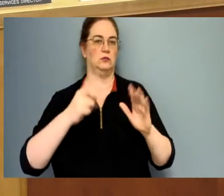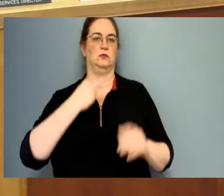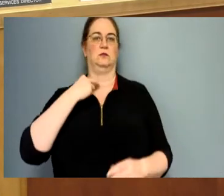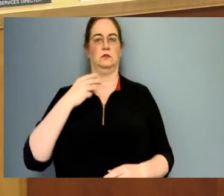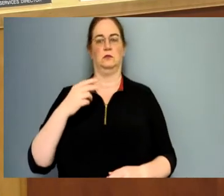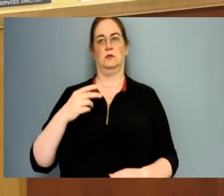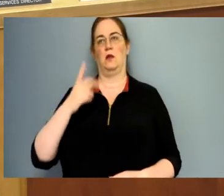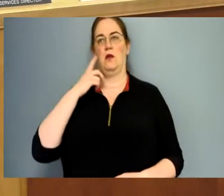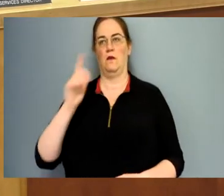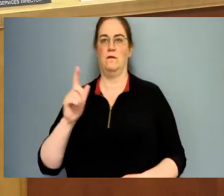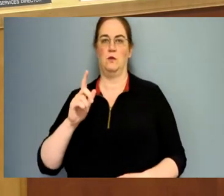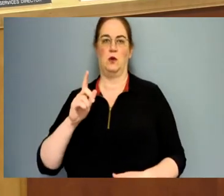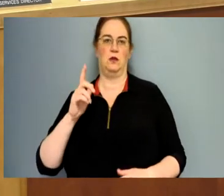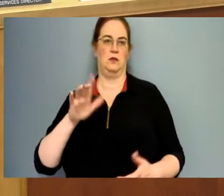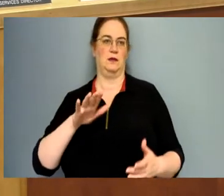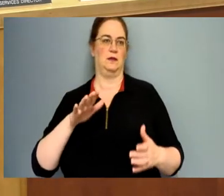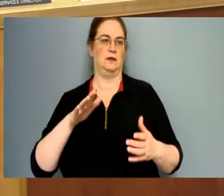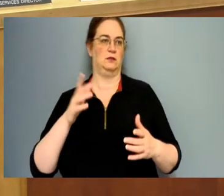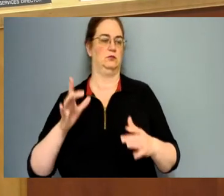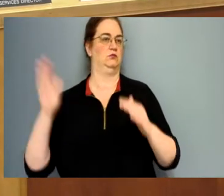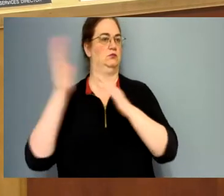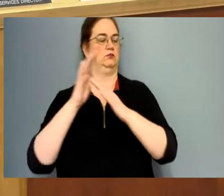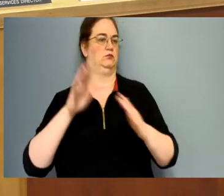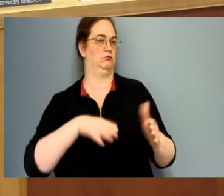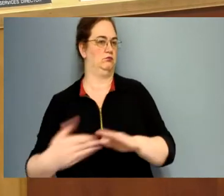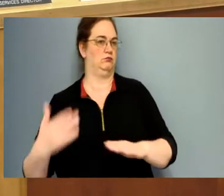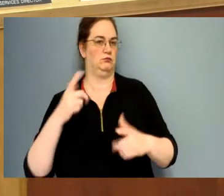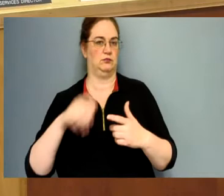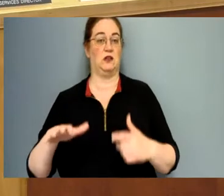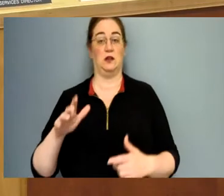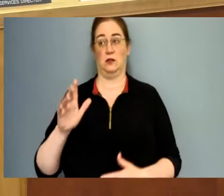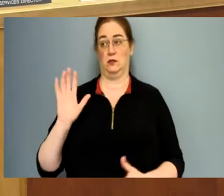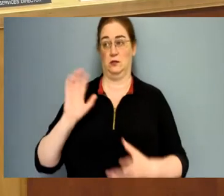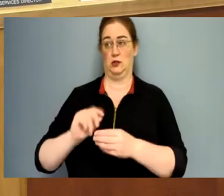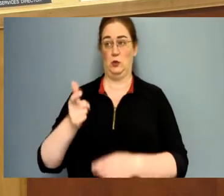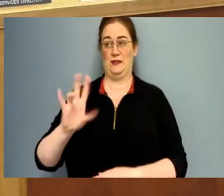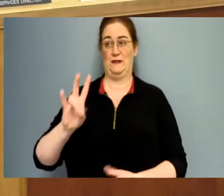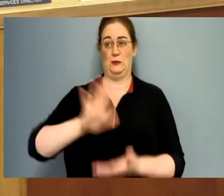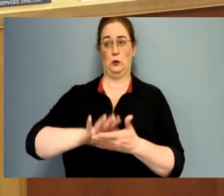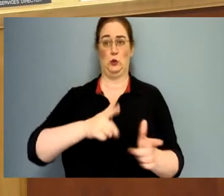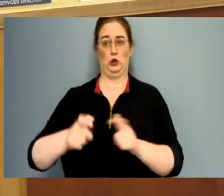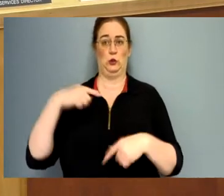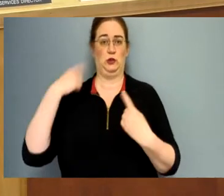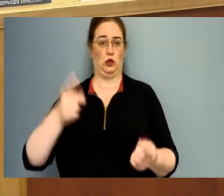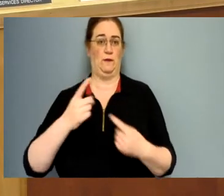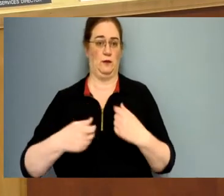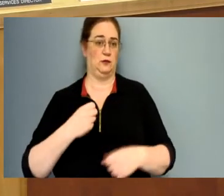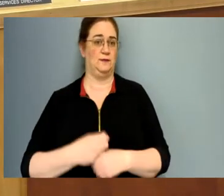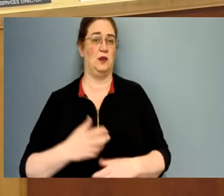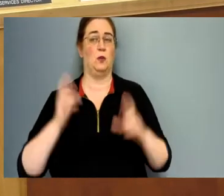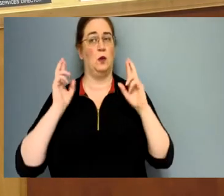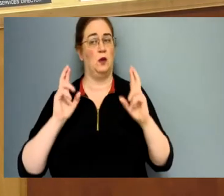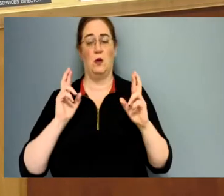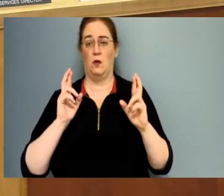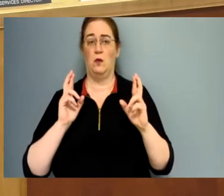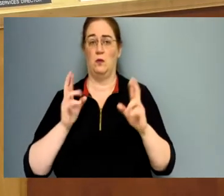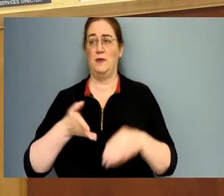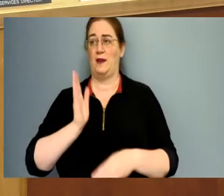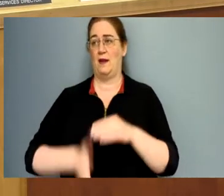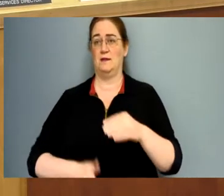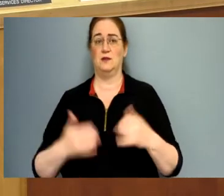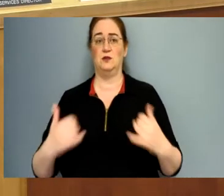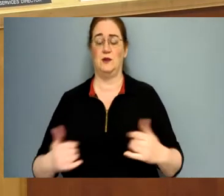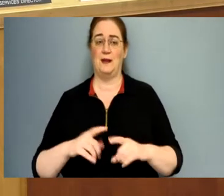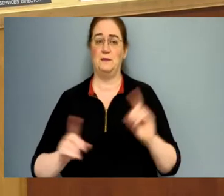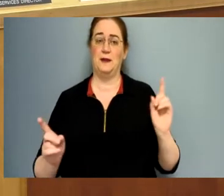in our history. In 2022, there have been 27 school shootings so far. We hope that ends today,